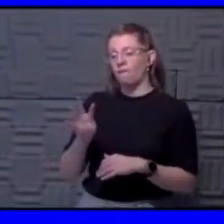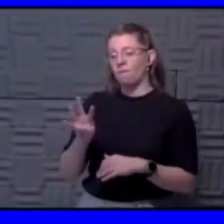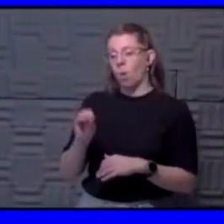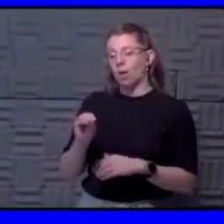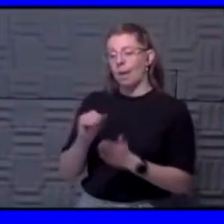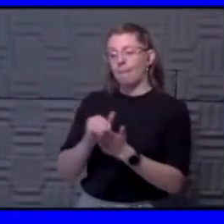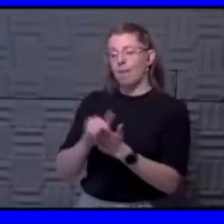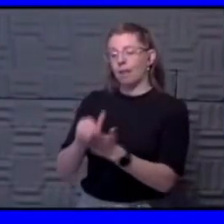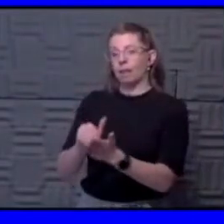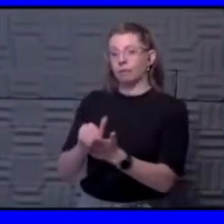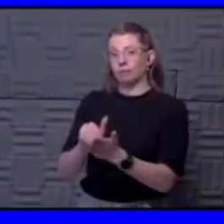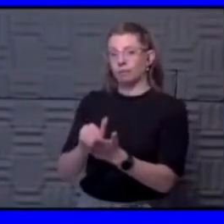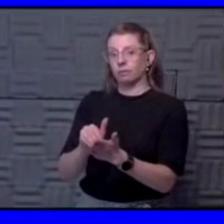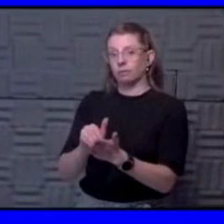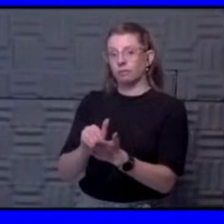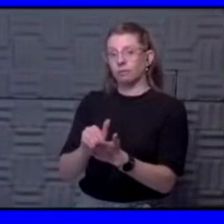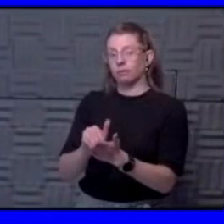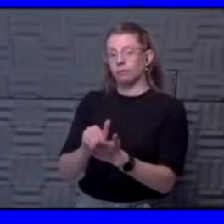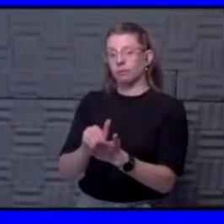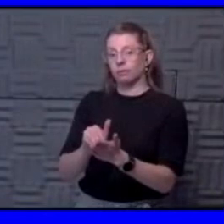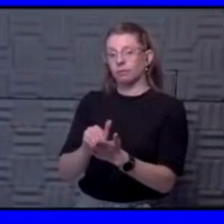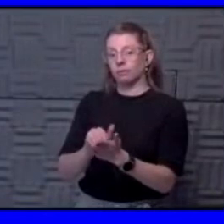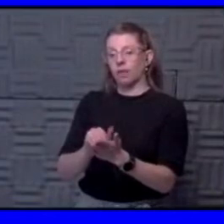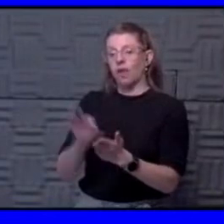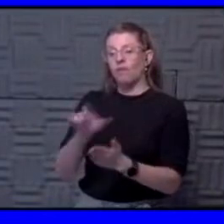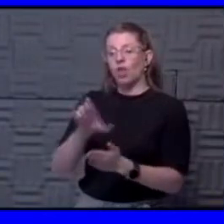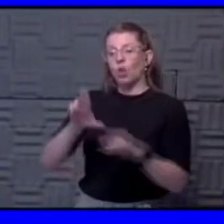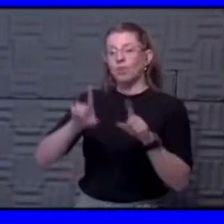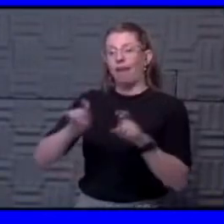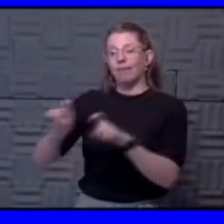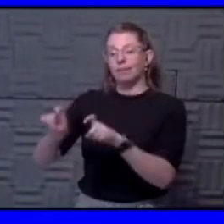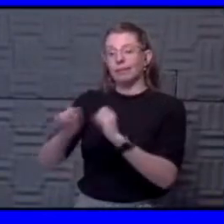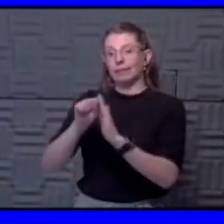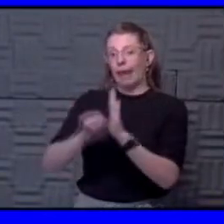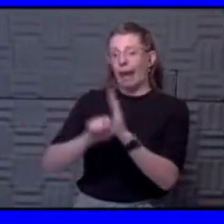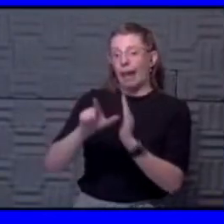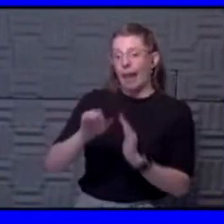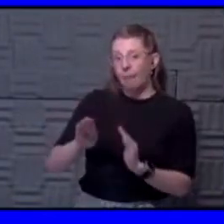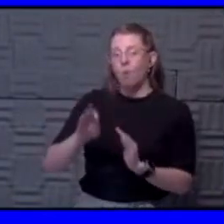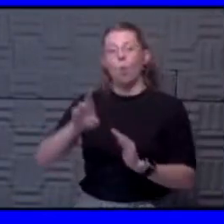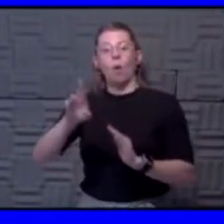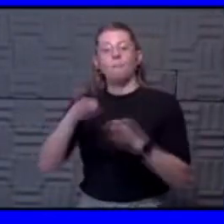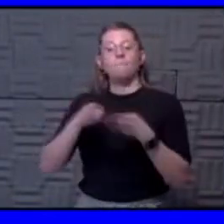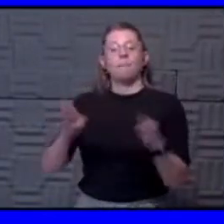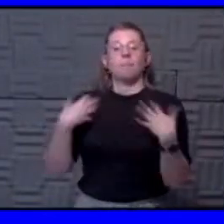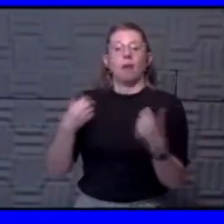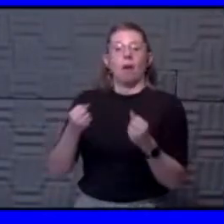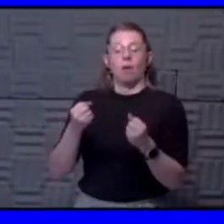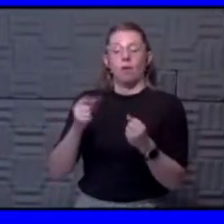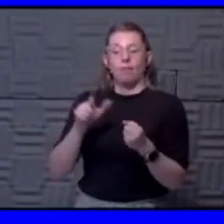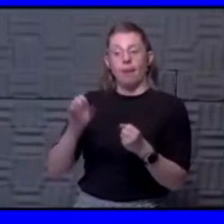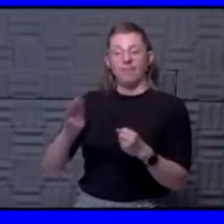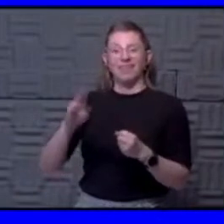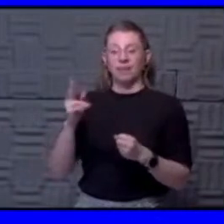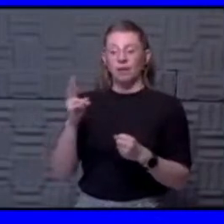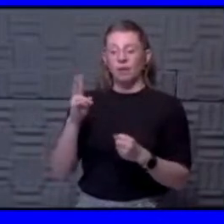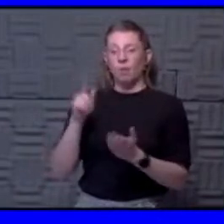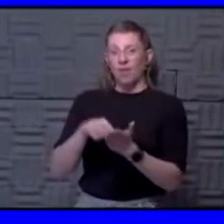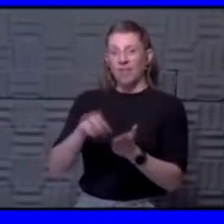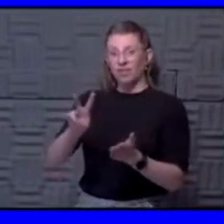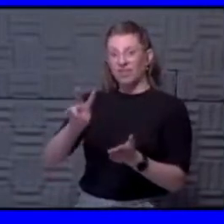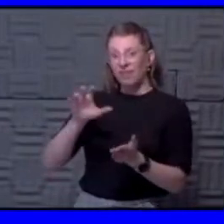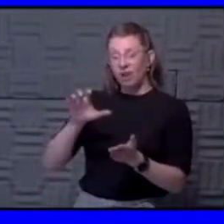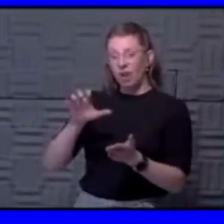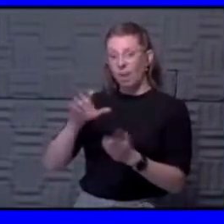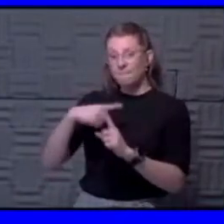140 million or so influenza tests by state labs or public health labs, only 1,700